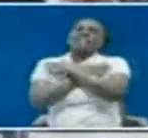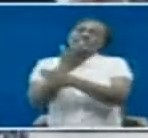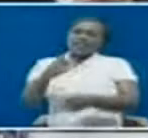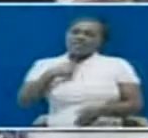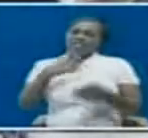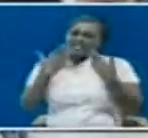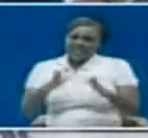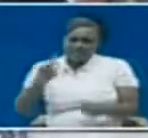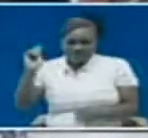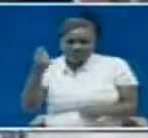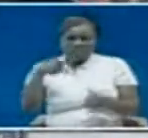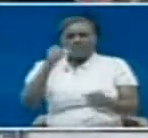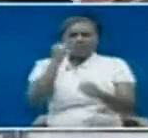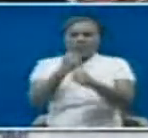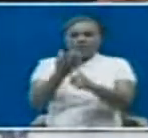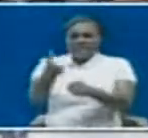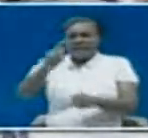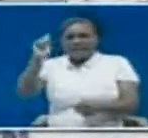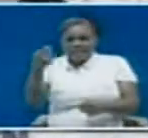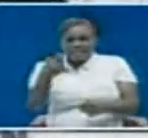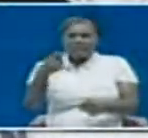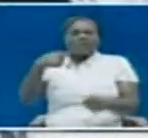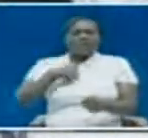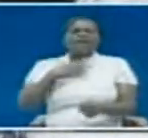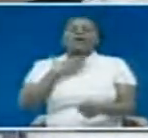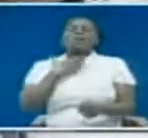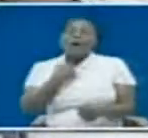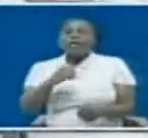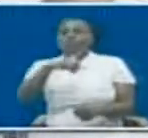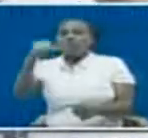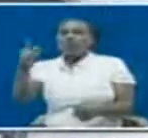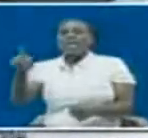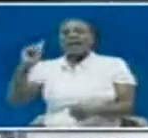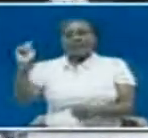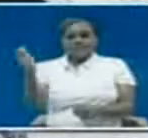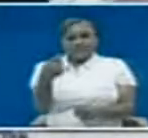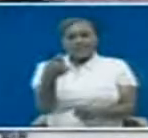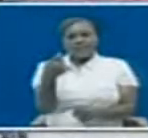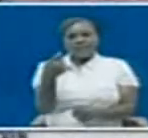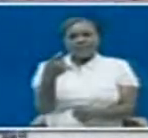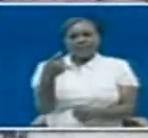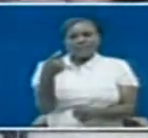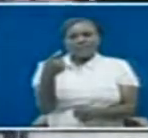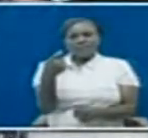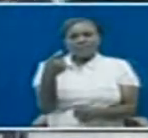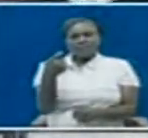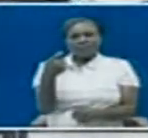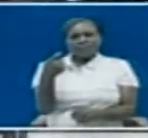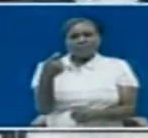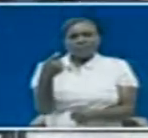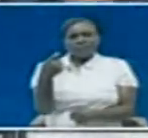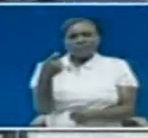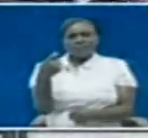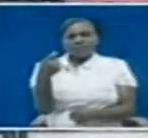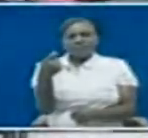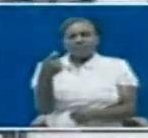Kenya. I have a couple of friends that are working in Kenya this summer. I would love to go. Don't know if it'll ever happen, but yeah. What do they say about